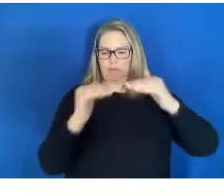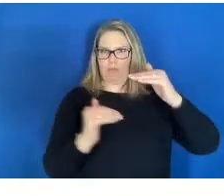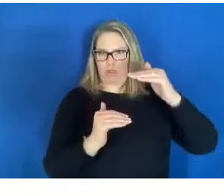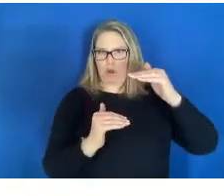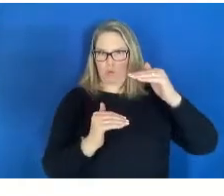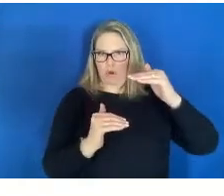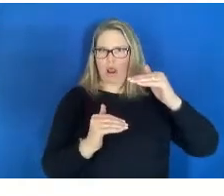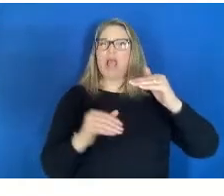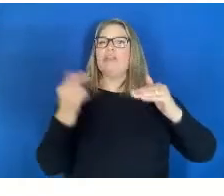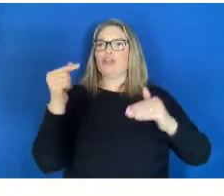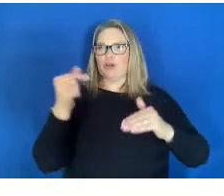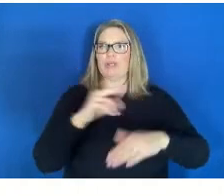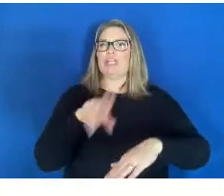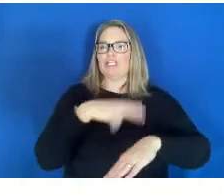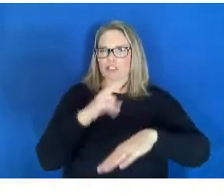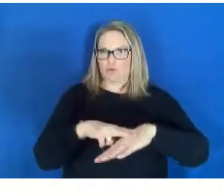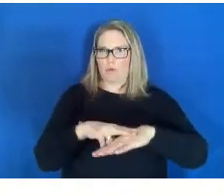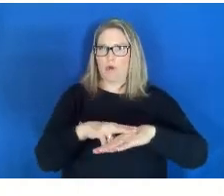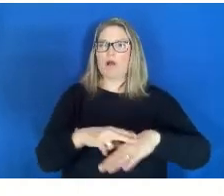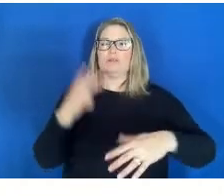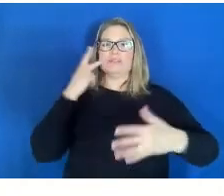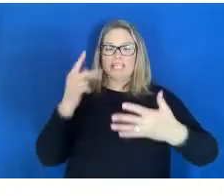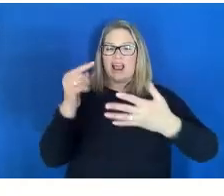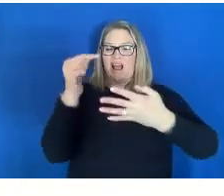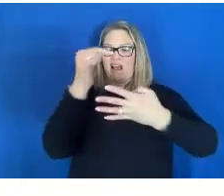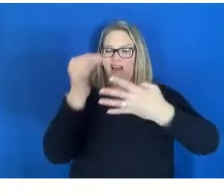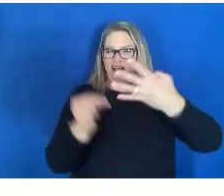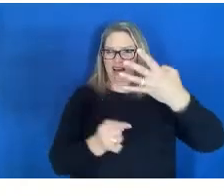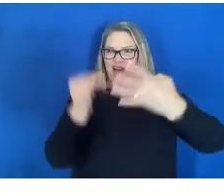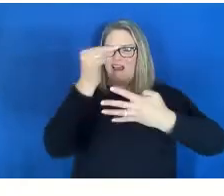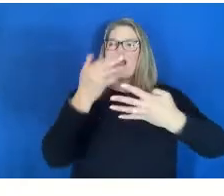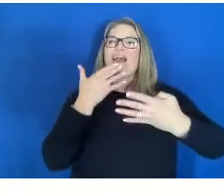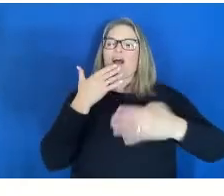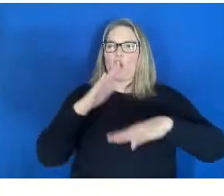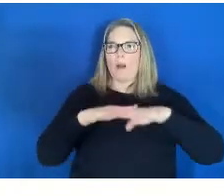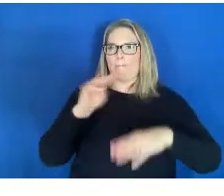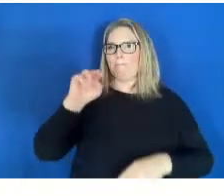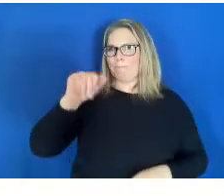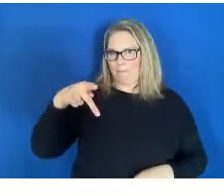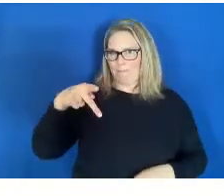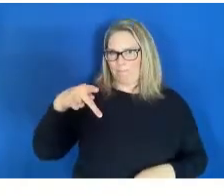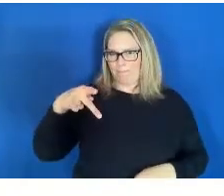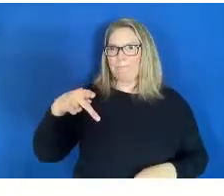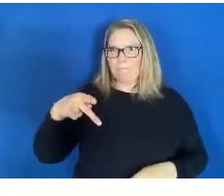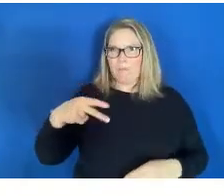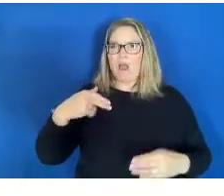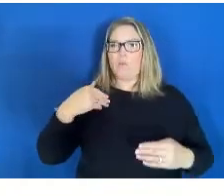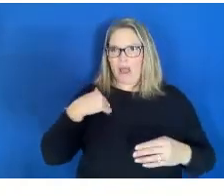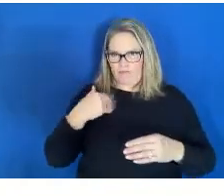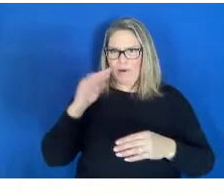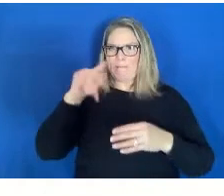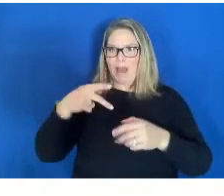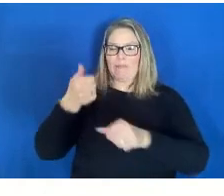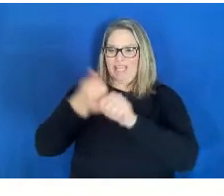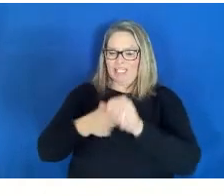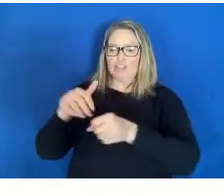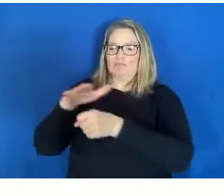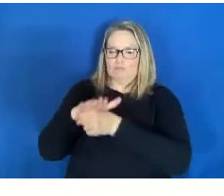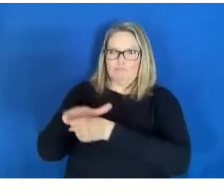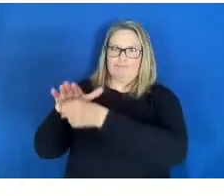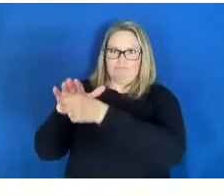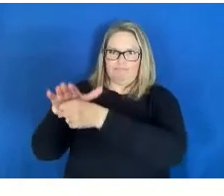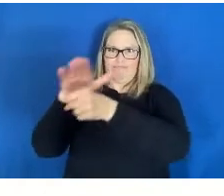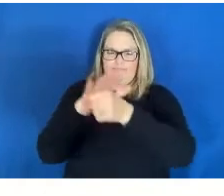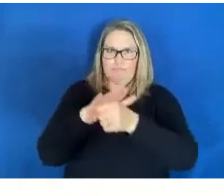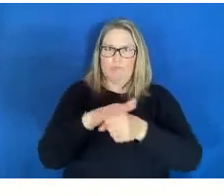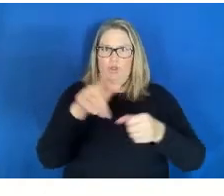normal. And these colors are also used on the map and in the list displaying the location names. So you can quickly